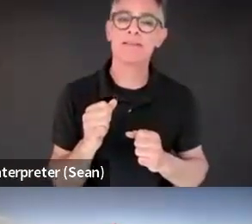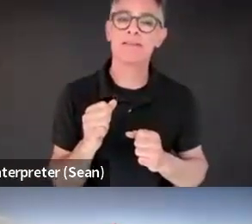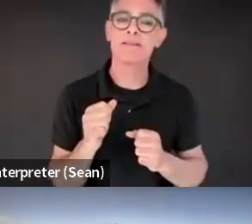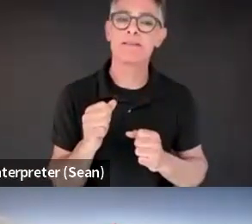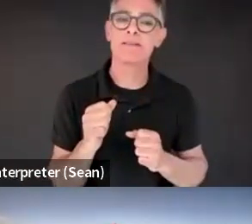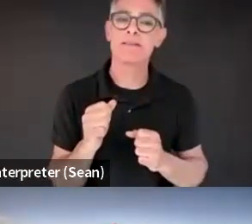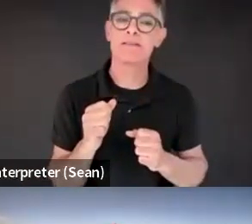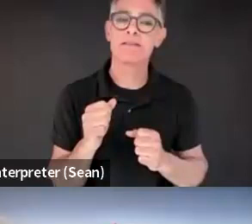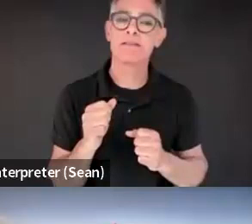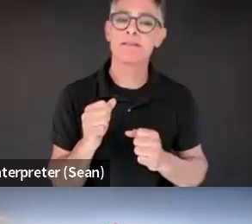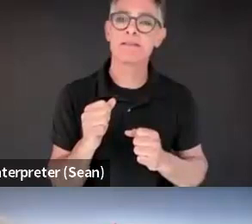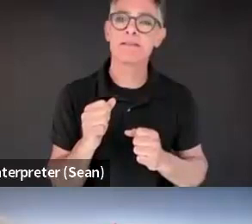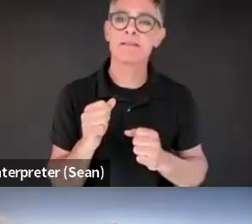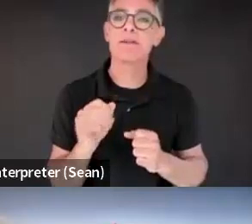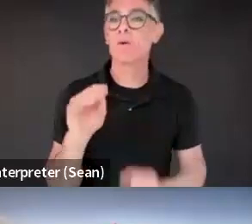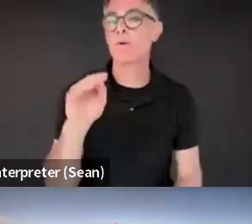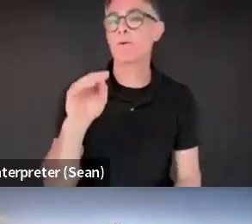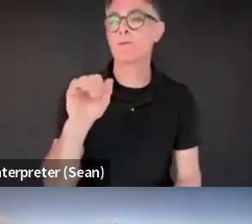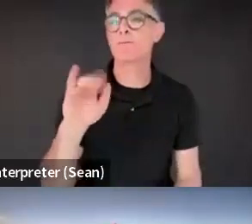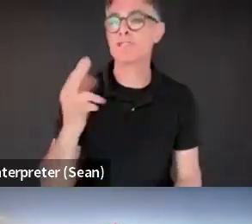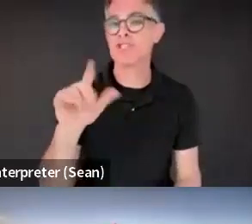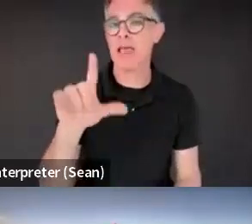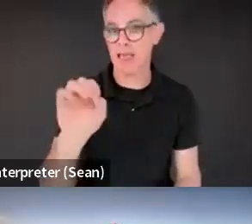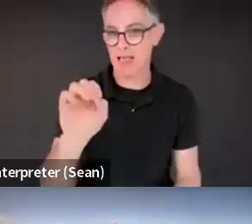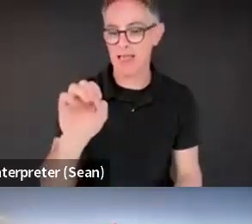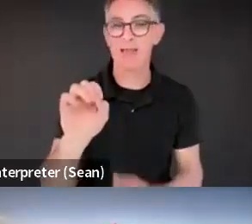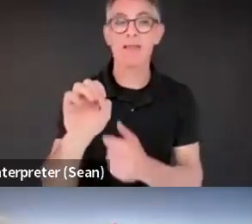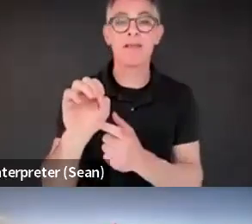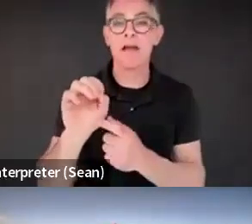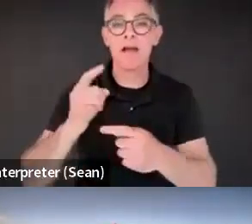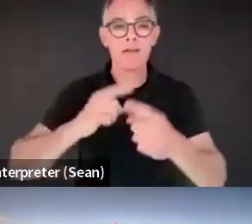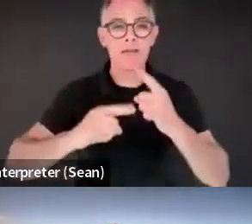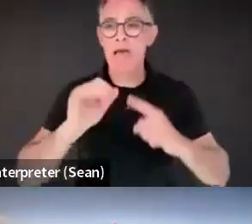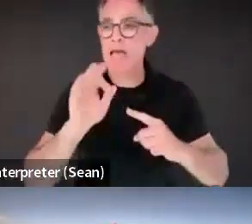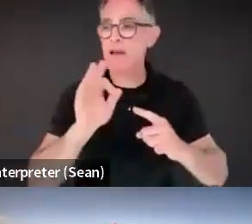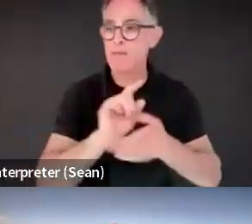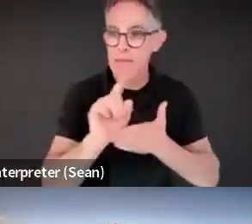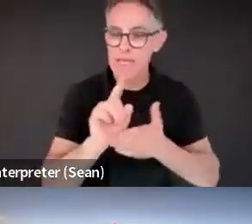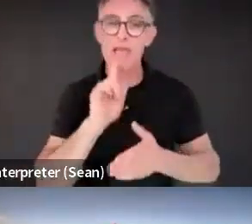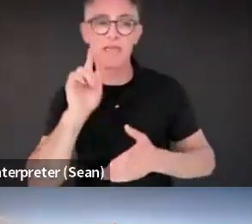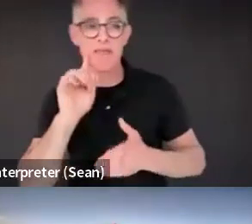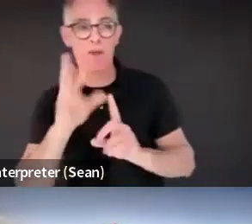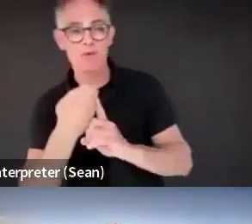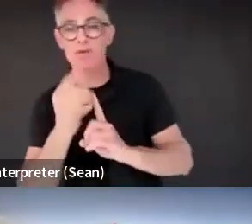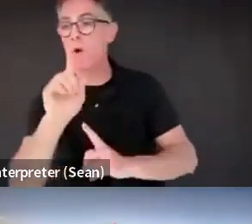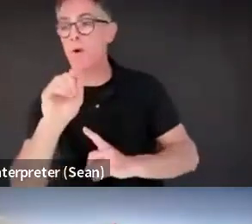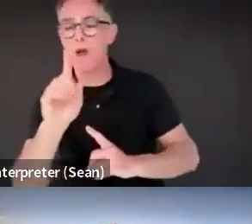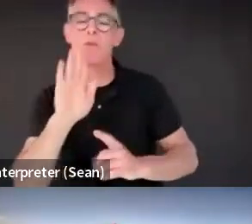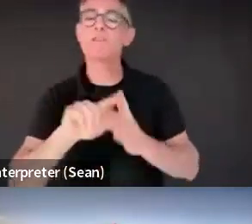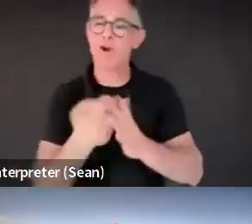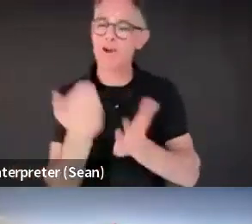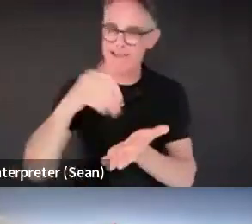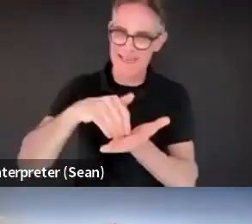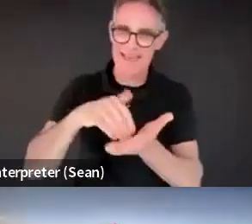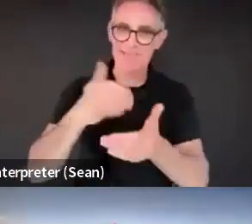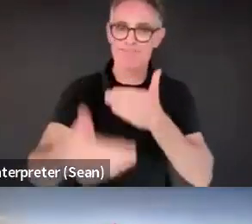Michelle. Oh, there we go. Yes. So the sign of the week and the Deaf Culture 101 will start back up again in